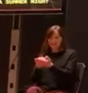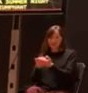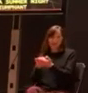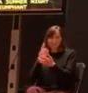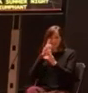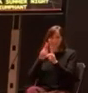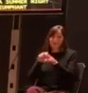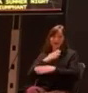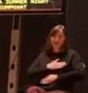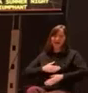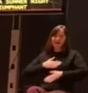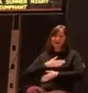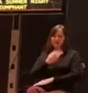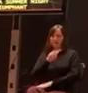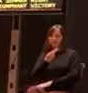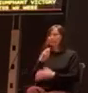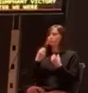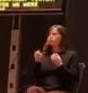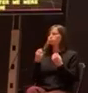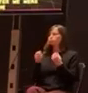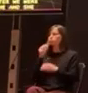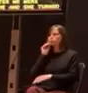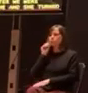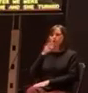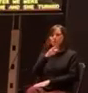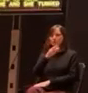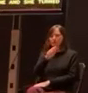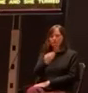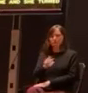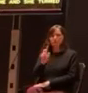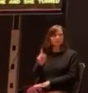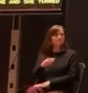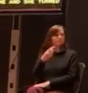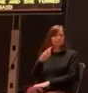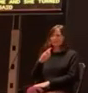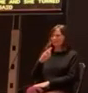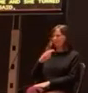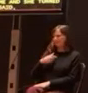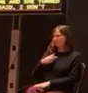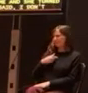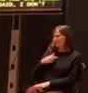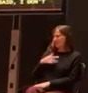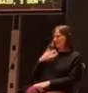home, and she turned to me and said, "I don't feel well."